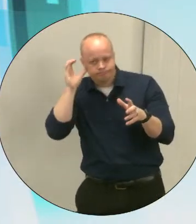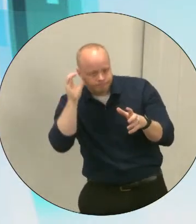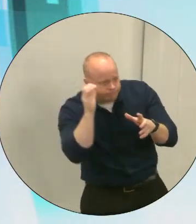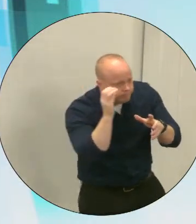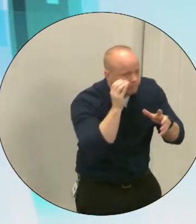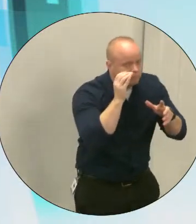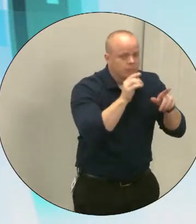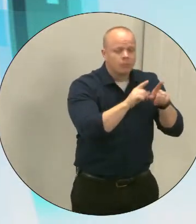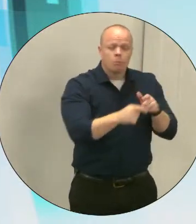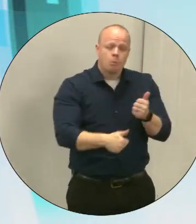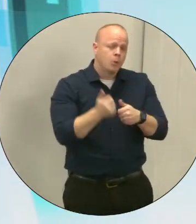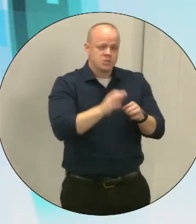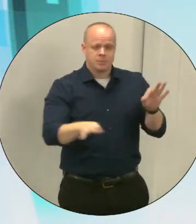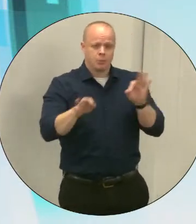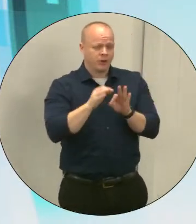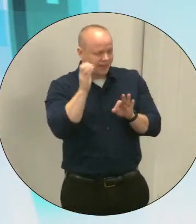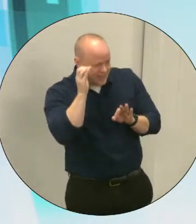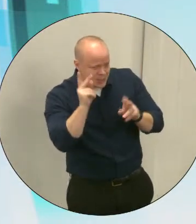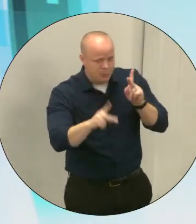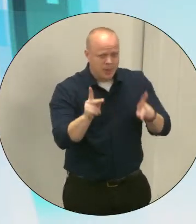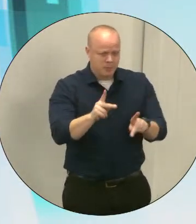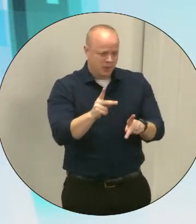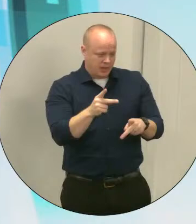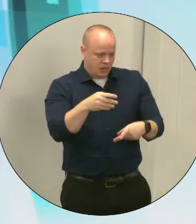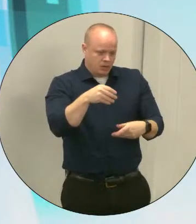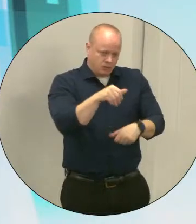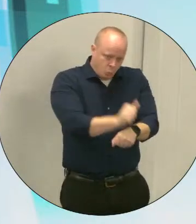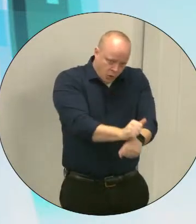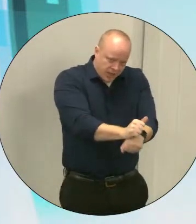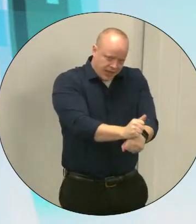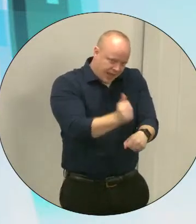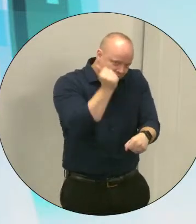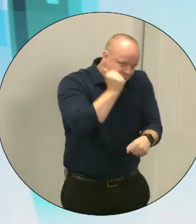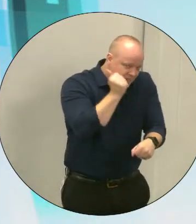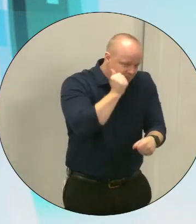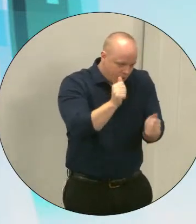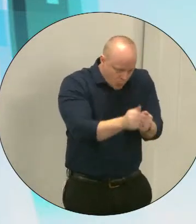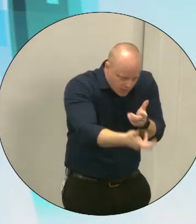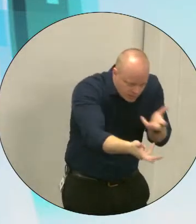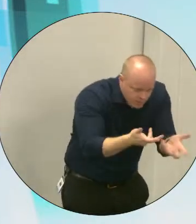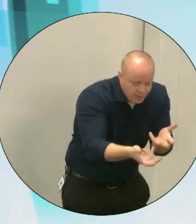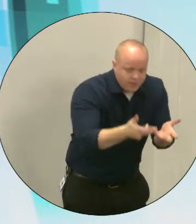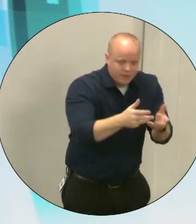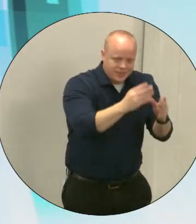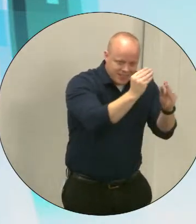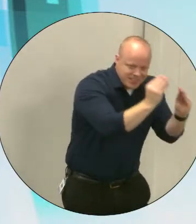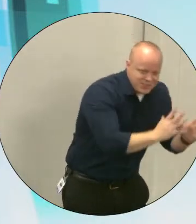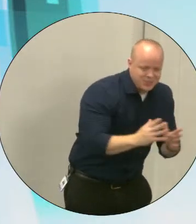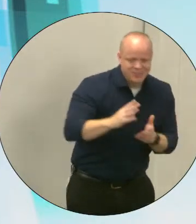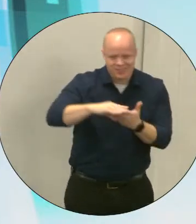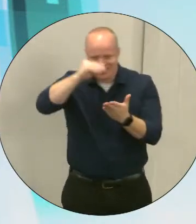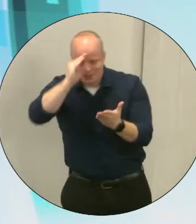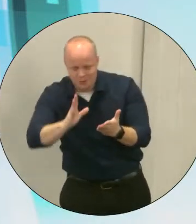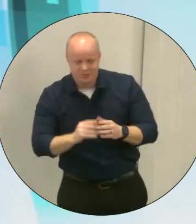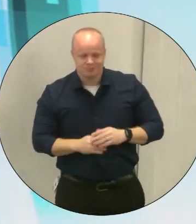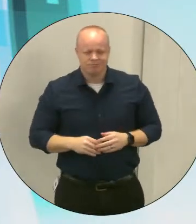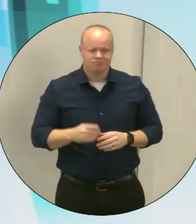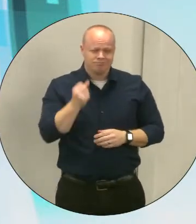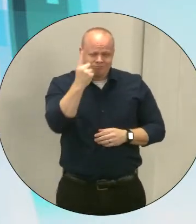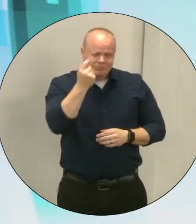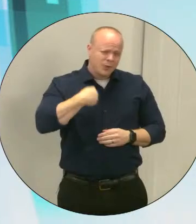in the trenches every single day, teachers and students. We have the opportunity to do something great